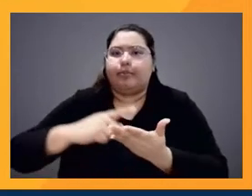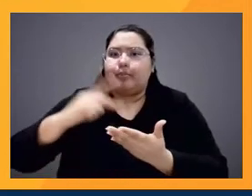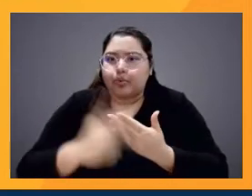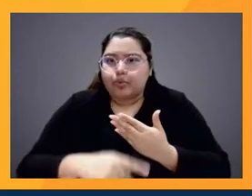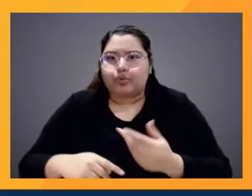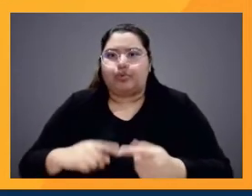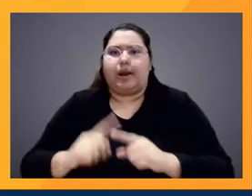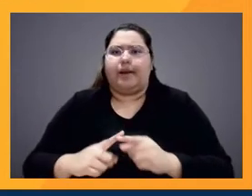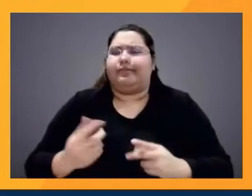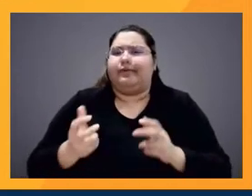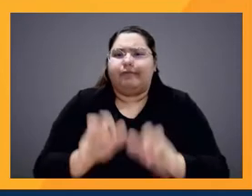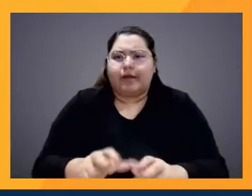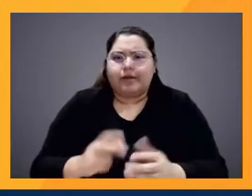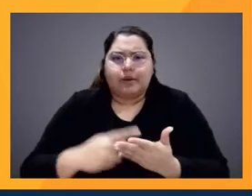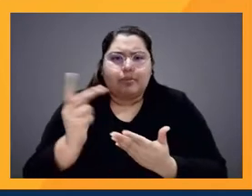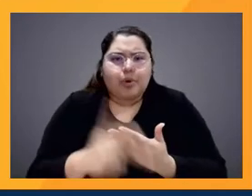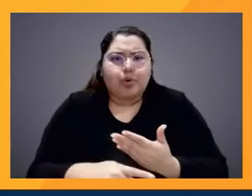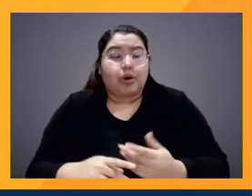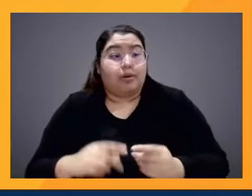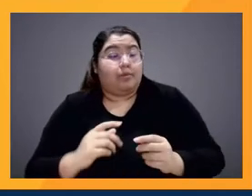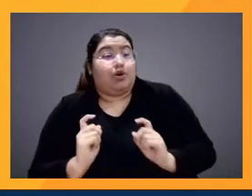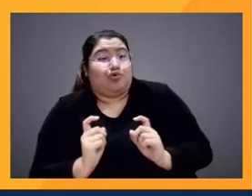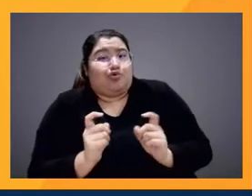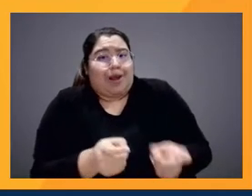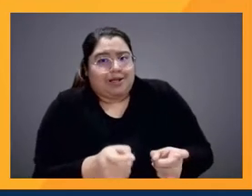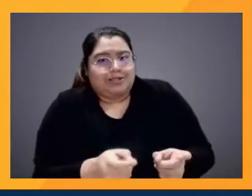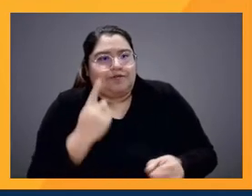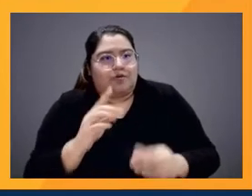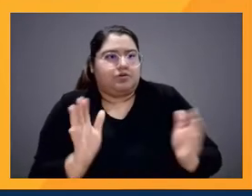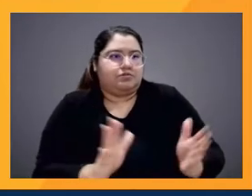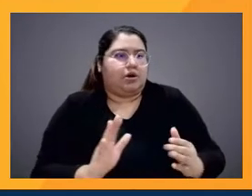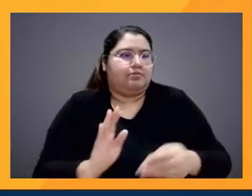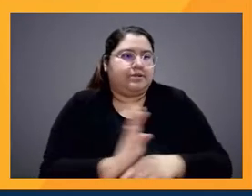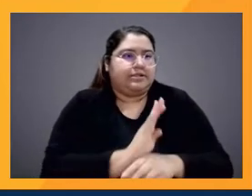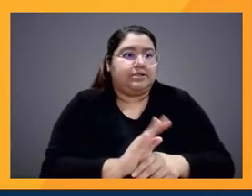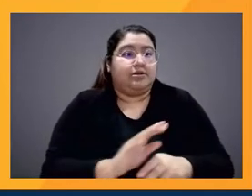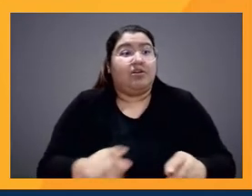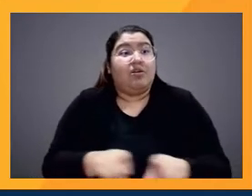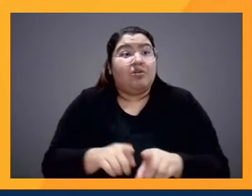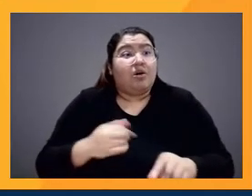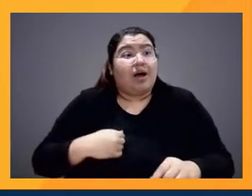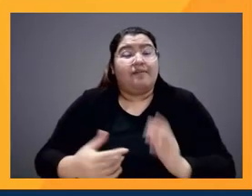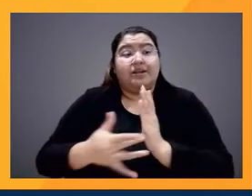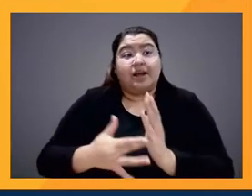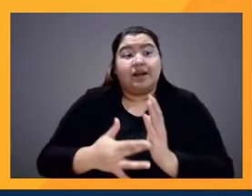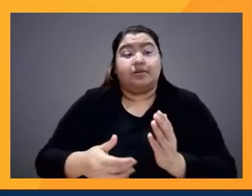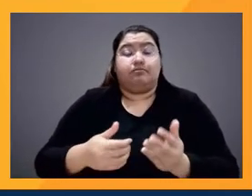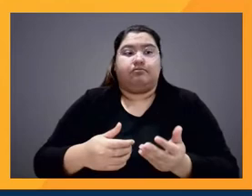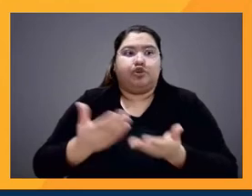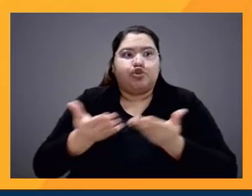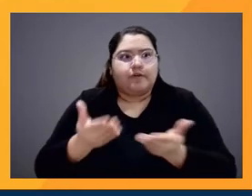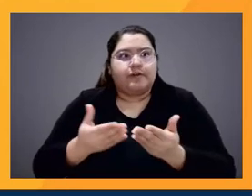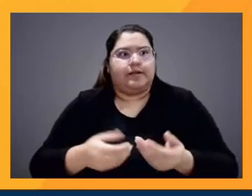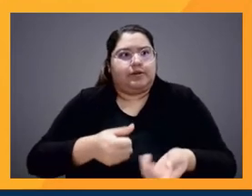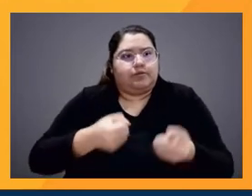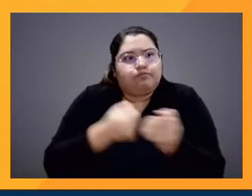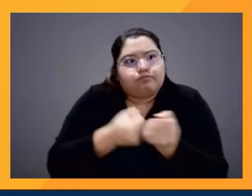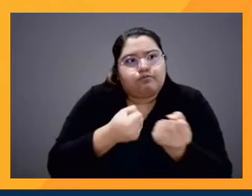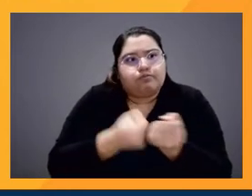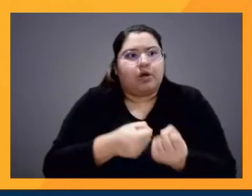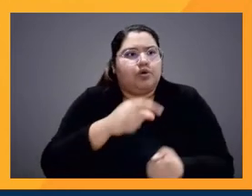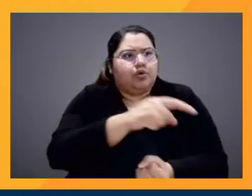delivers such strong programs and initiatives to support our small businesses, access to capital, access to marketplaces,